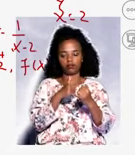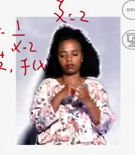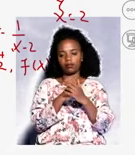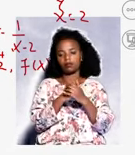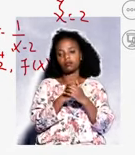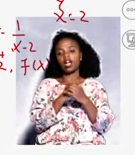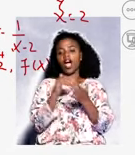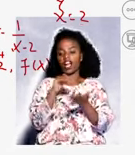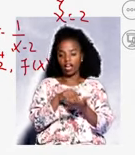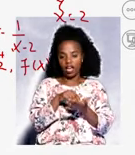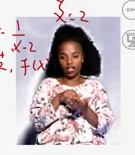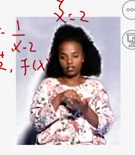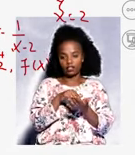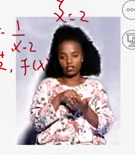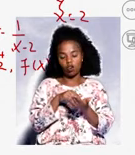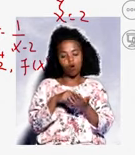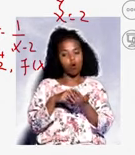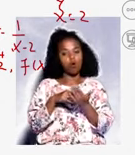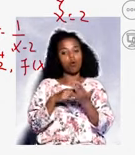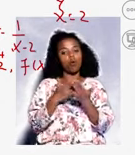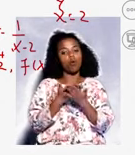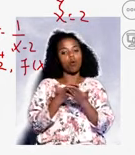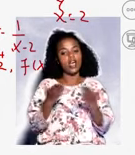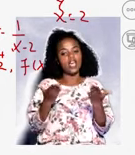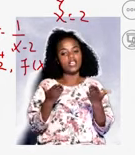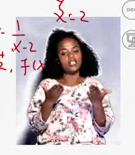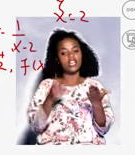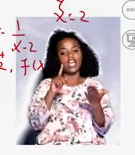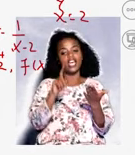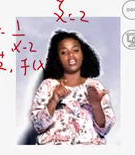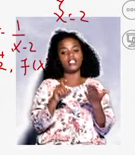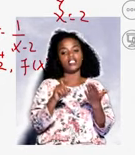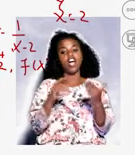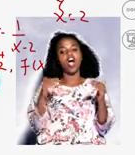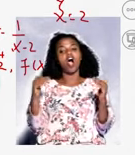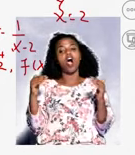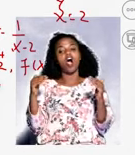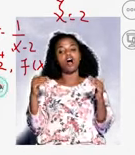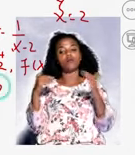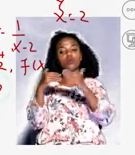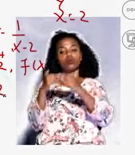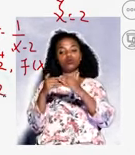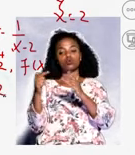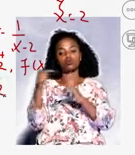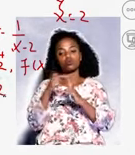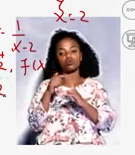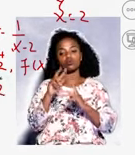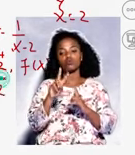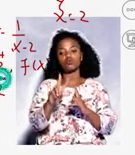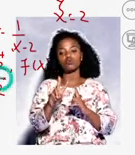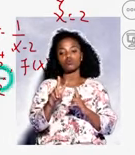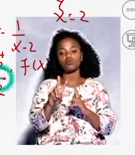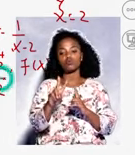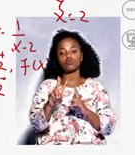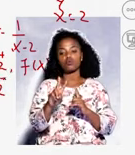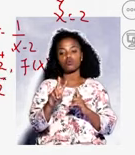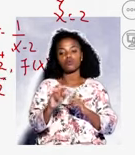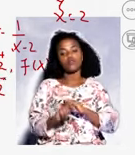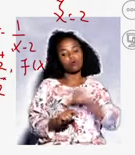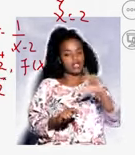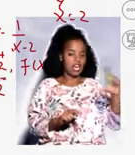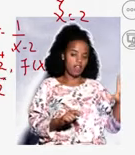again, when x approaches to 2 from the left side.